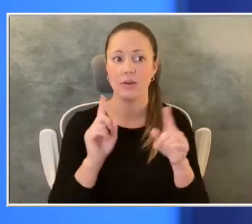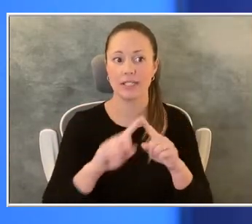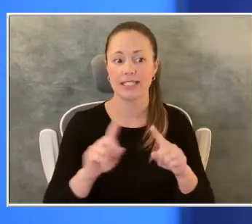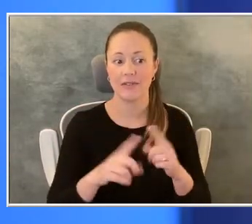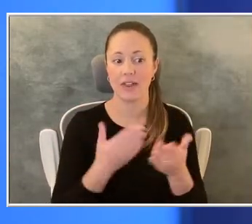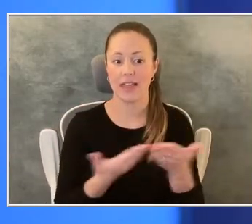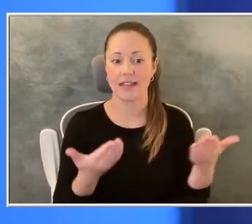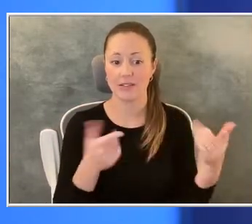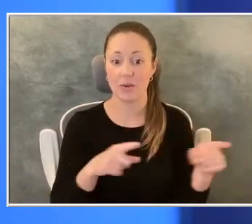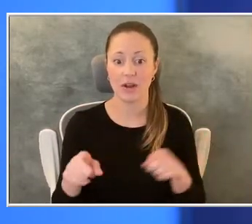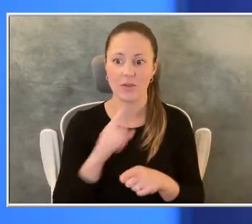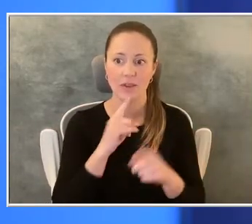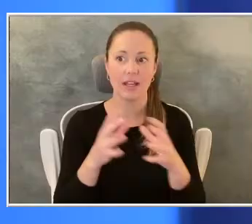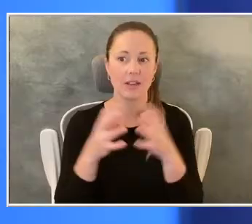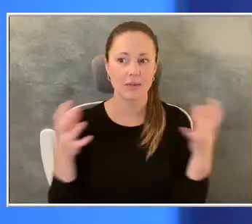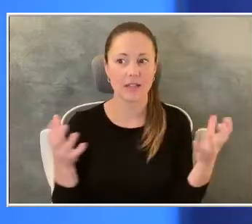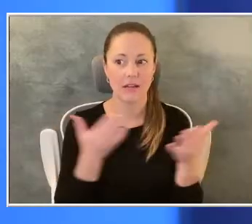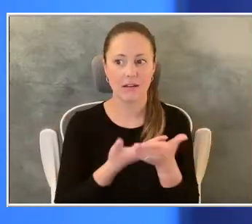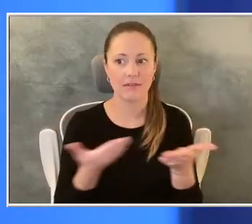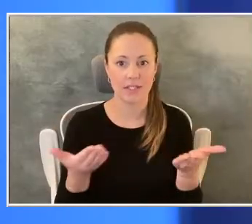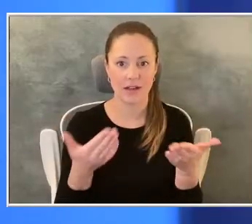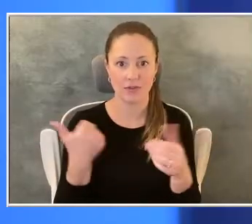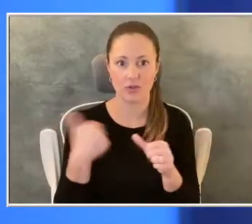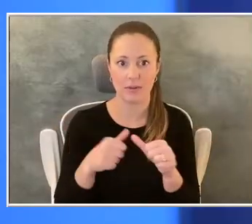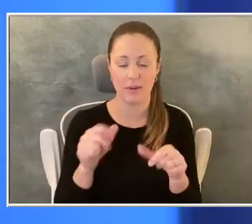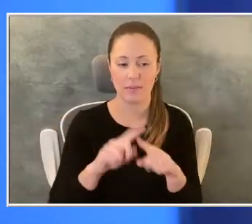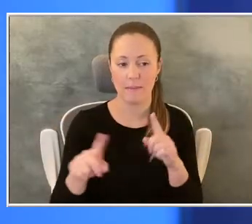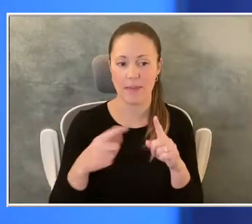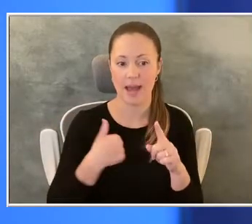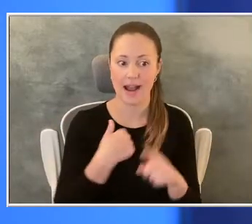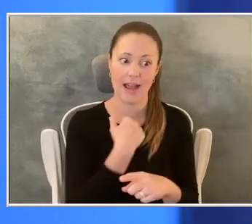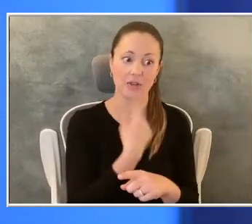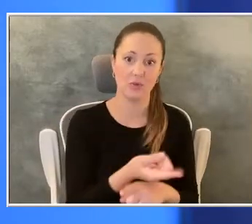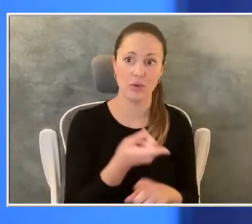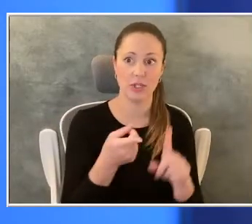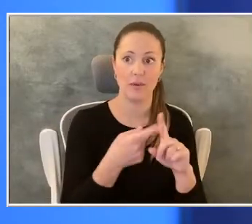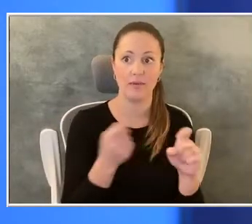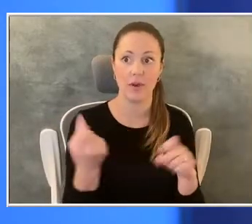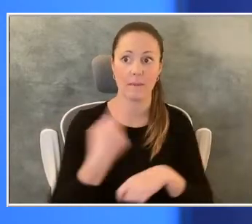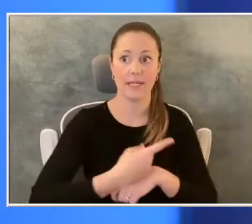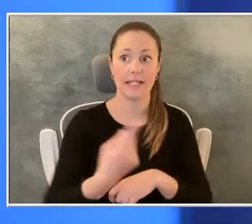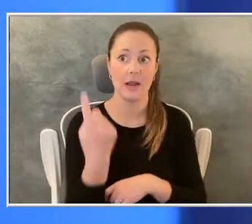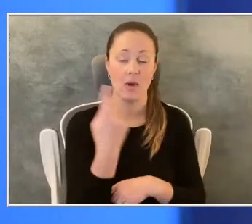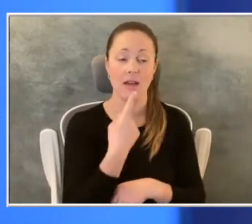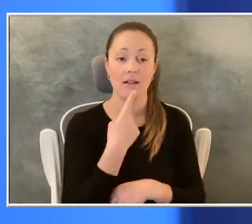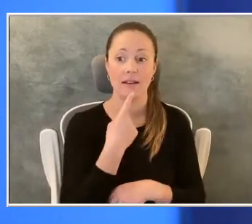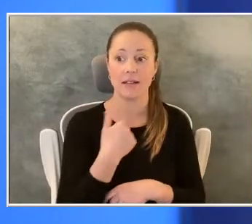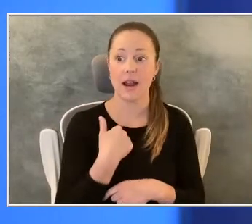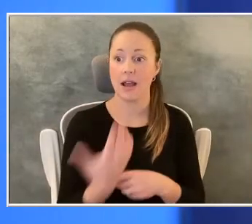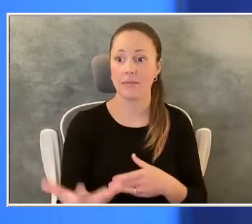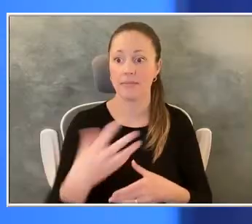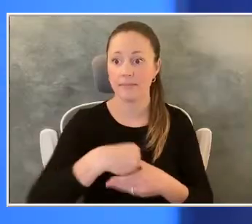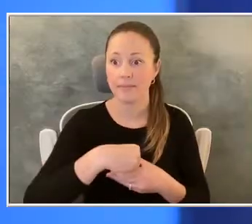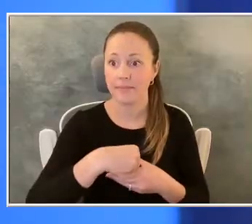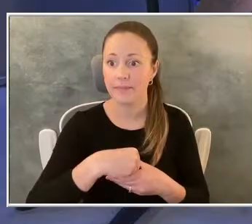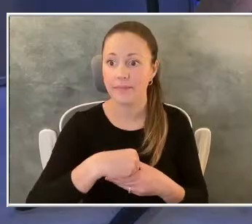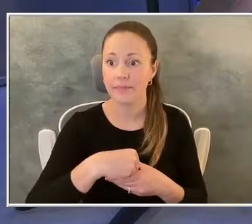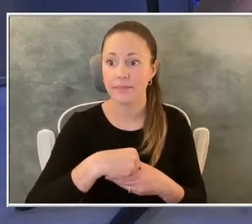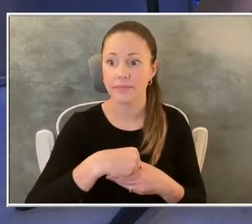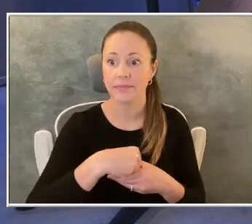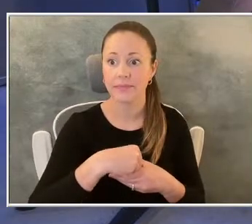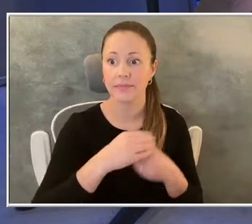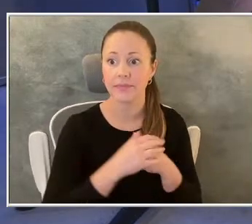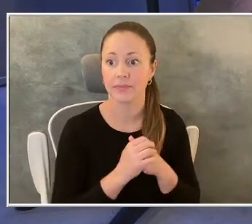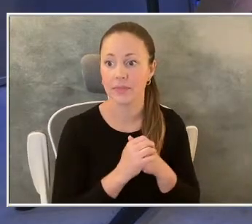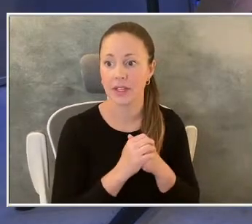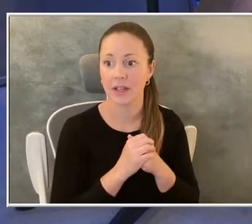remember. But I told them from day one, I was all in. Let's do this. You were all in. I was all in.